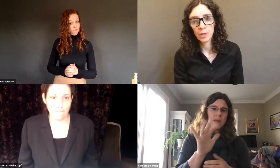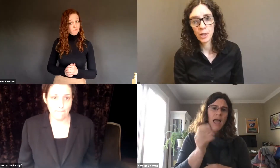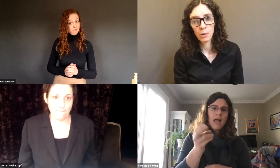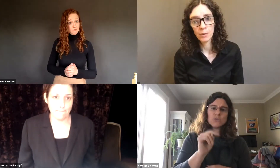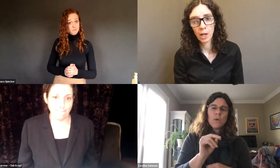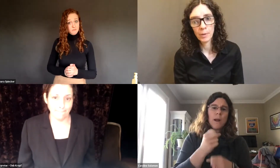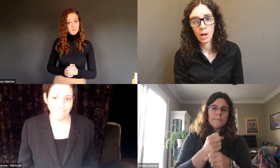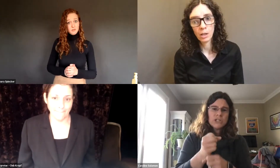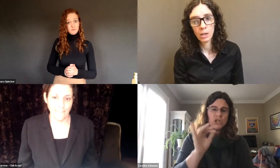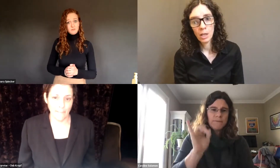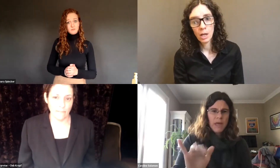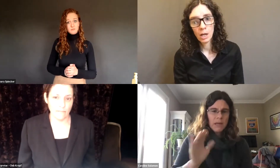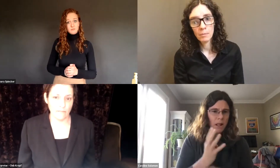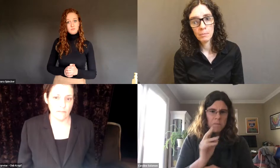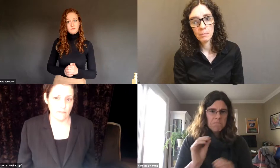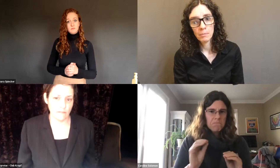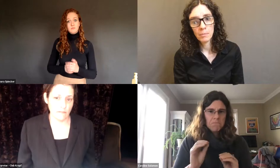carbon-nitrogen ratio of the kelp at all.